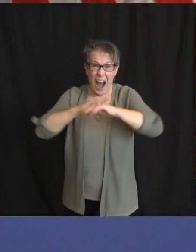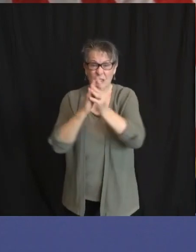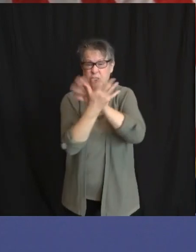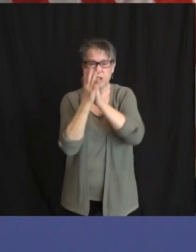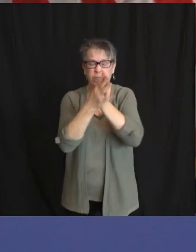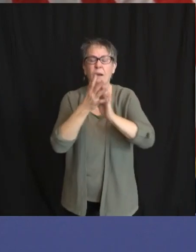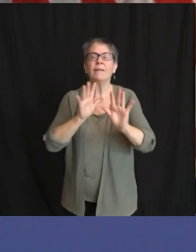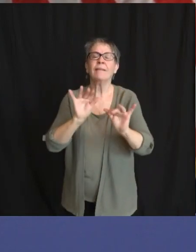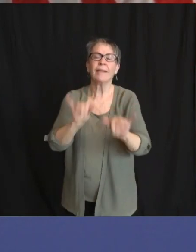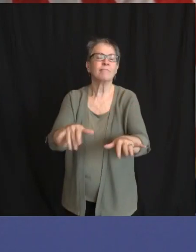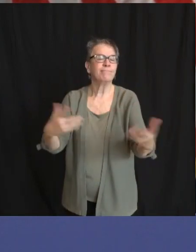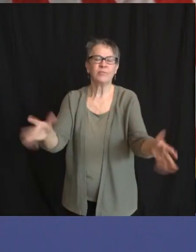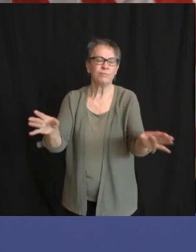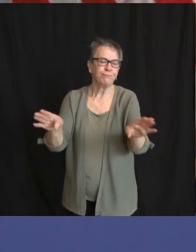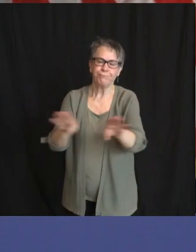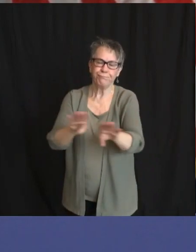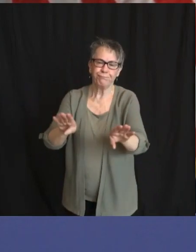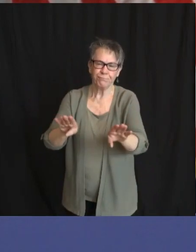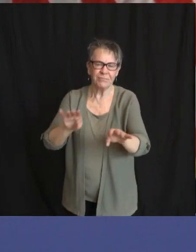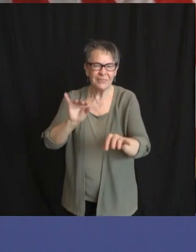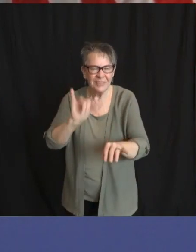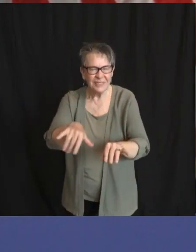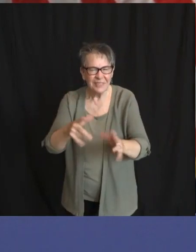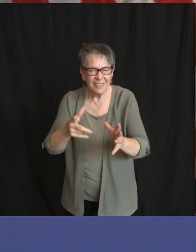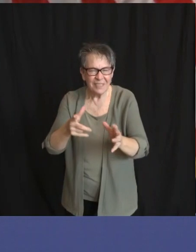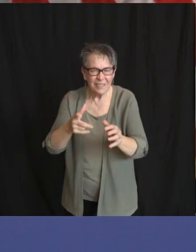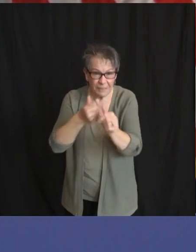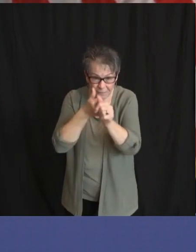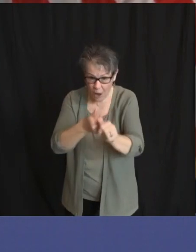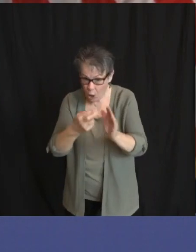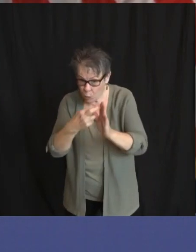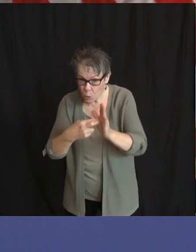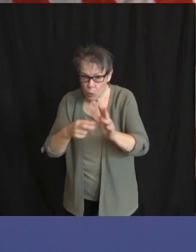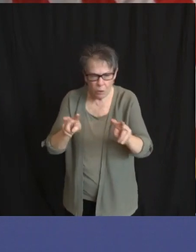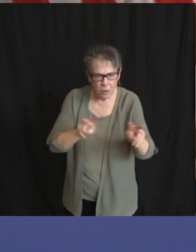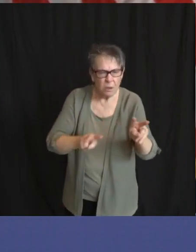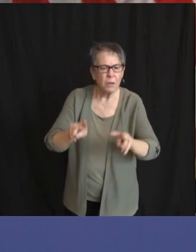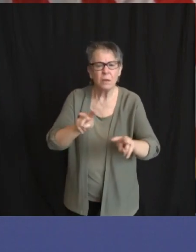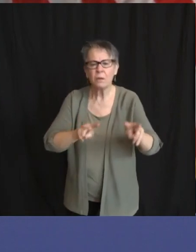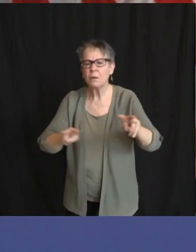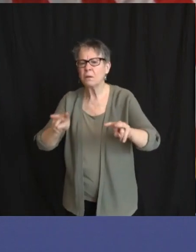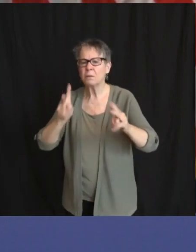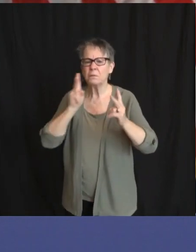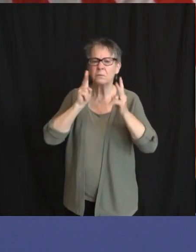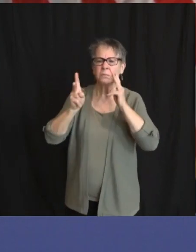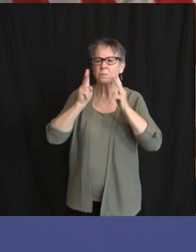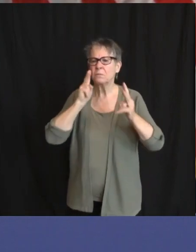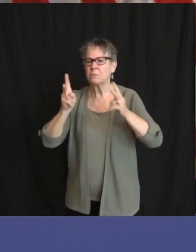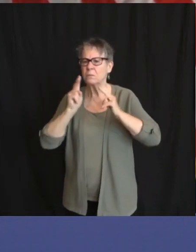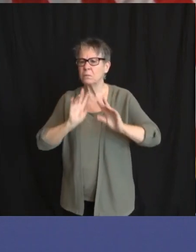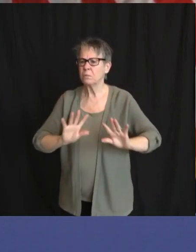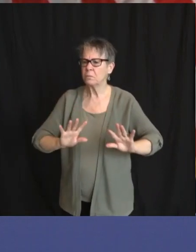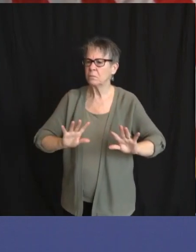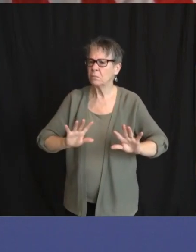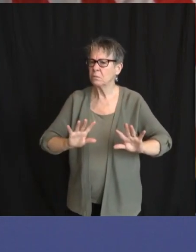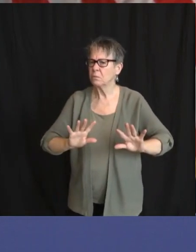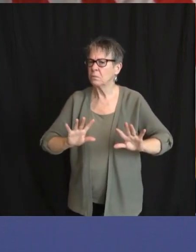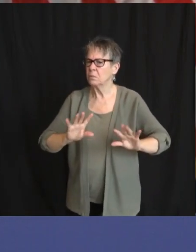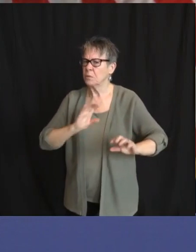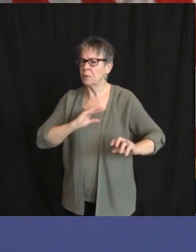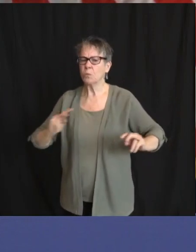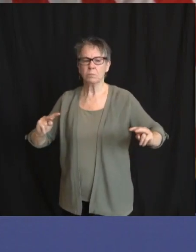these parks up. We will be aggressive in enforcing and observing, but there's only so much we can do. We are expecting